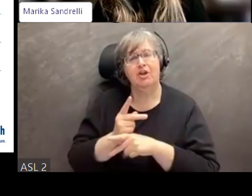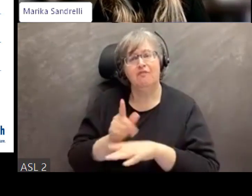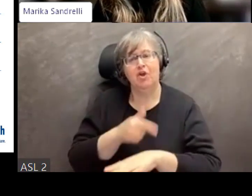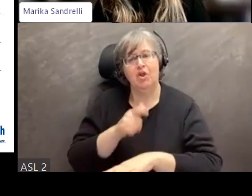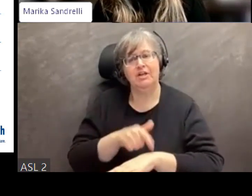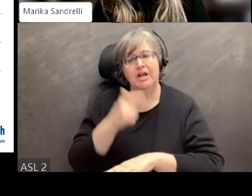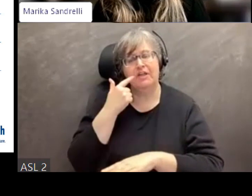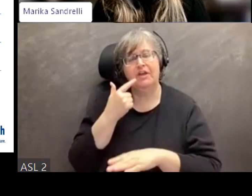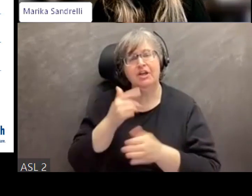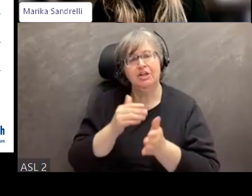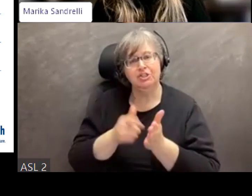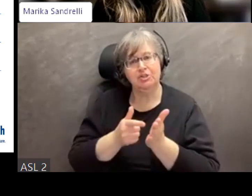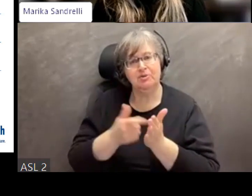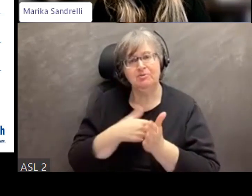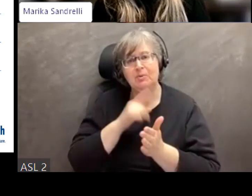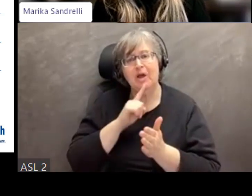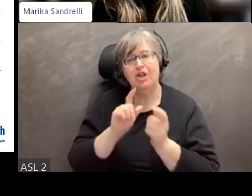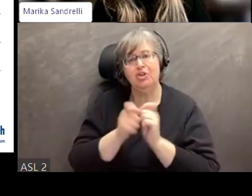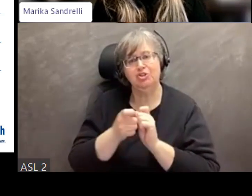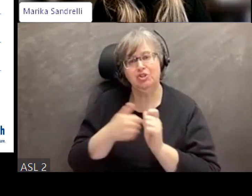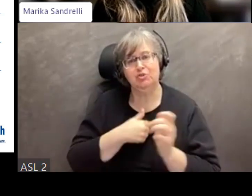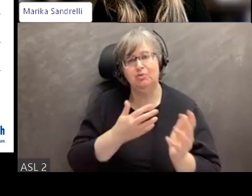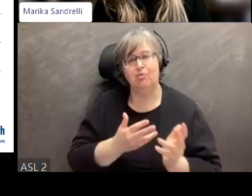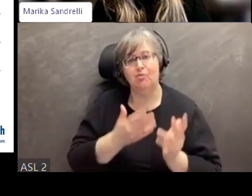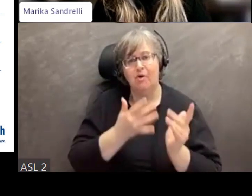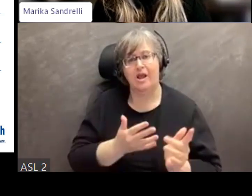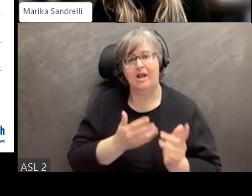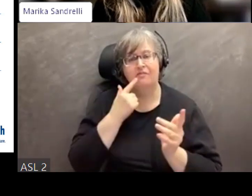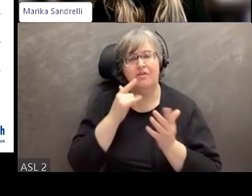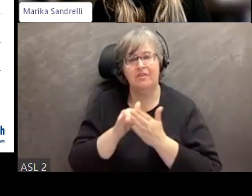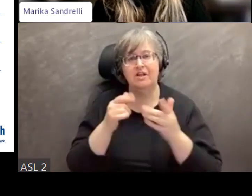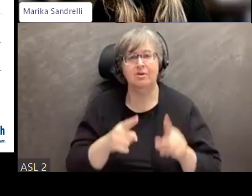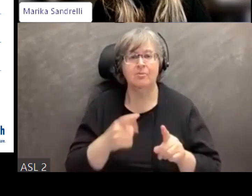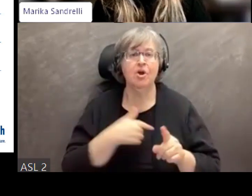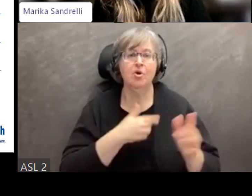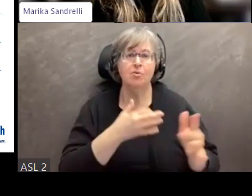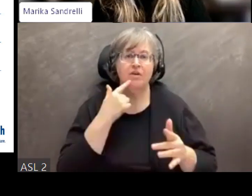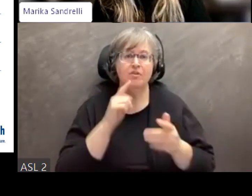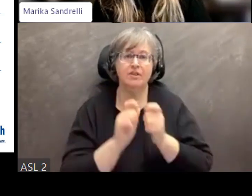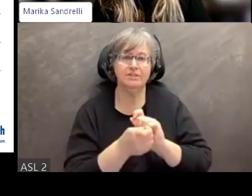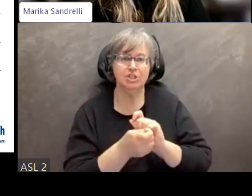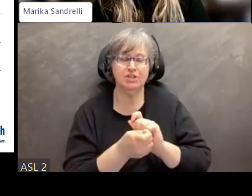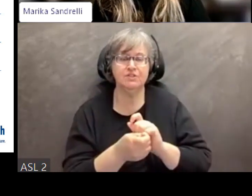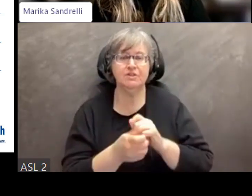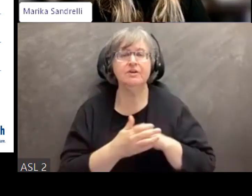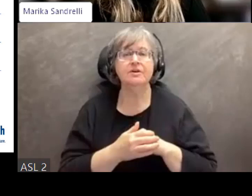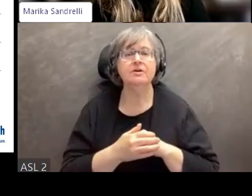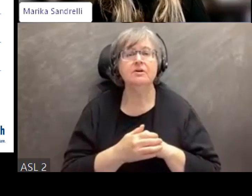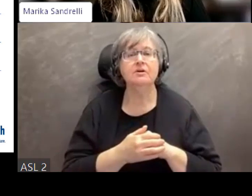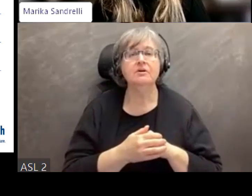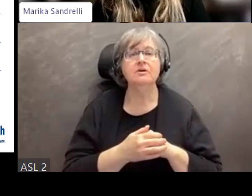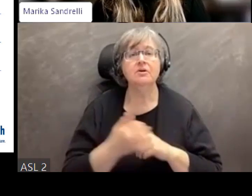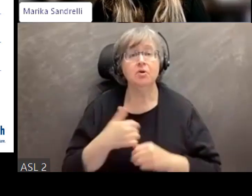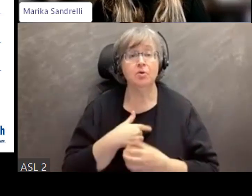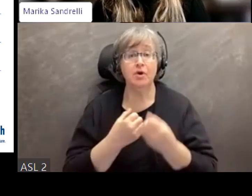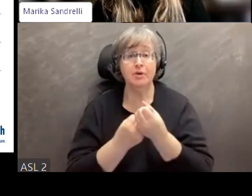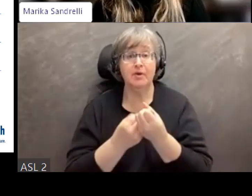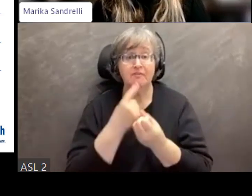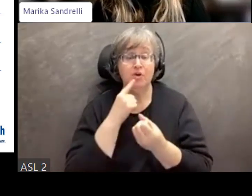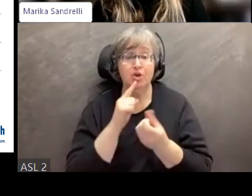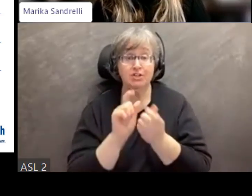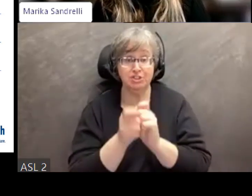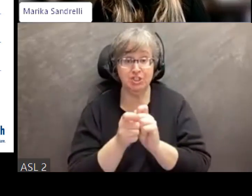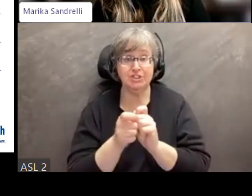but I think that sometimes we are the change that we're waiting to happen. We can be the change. Not to say that we